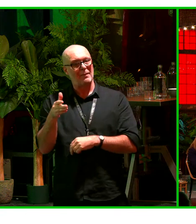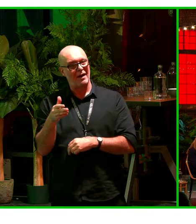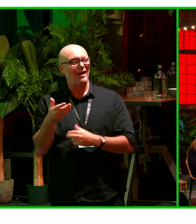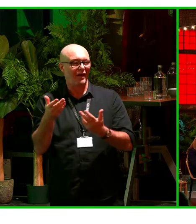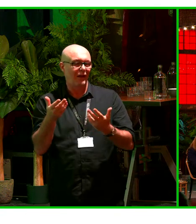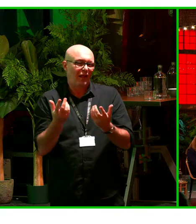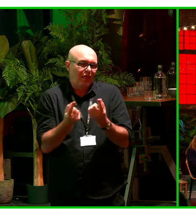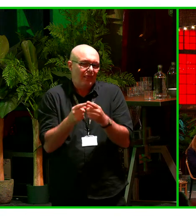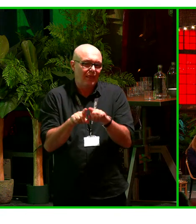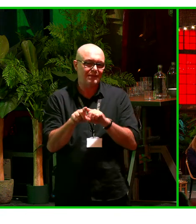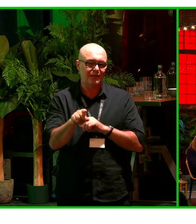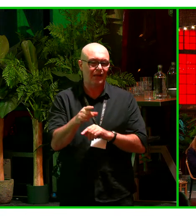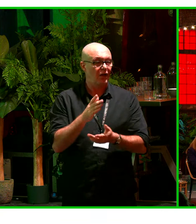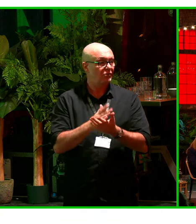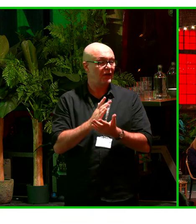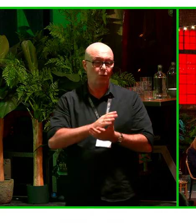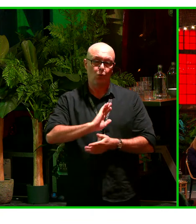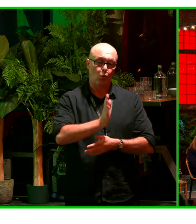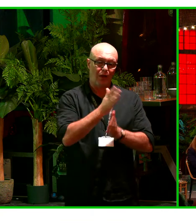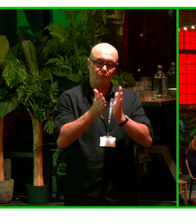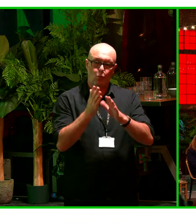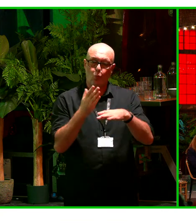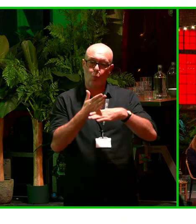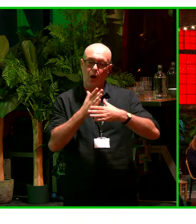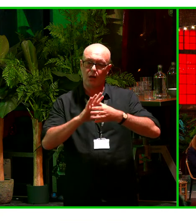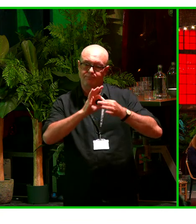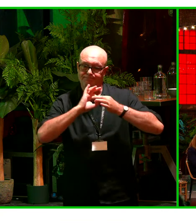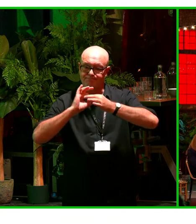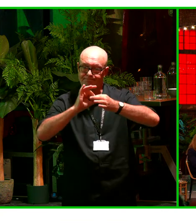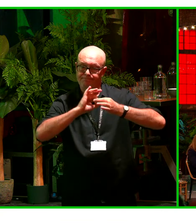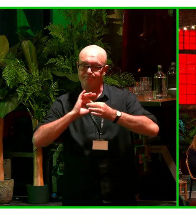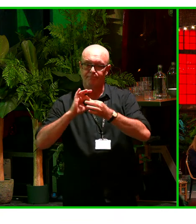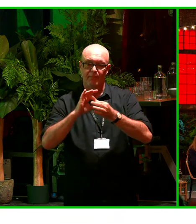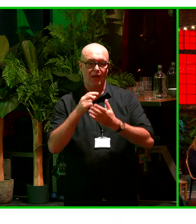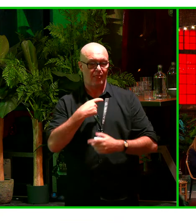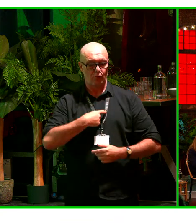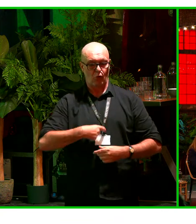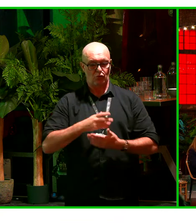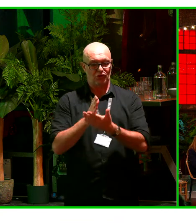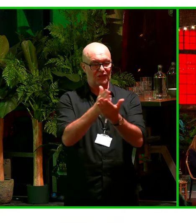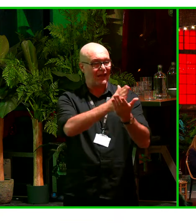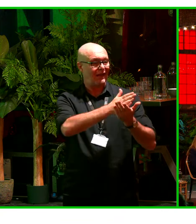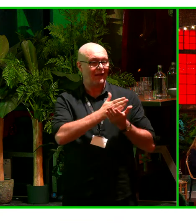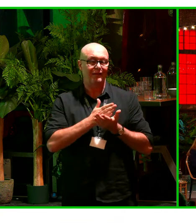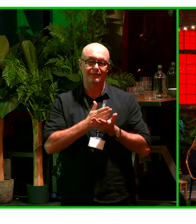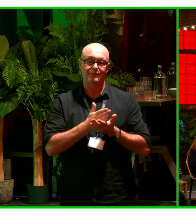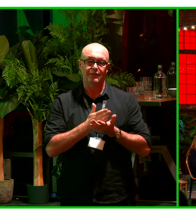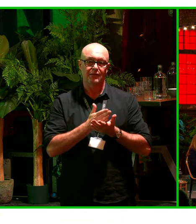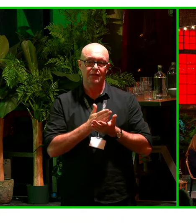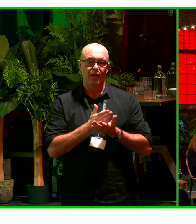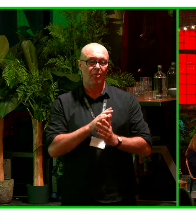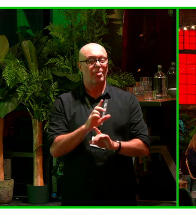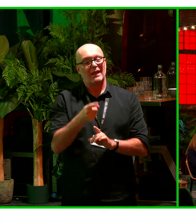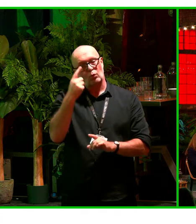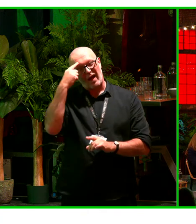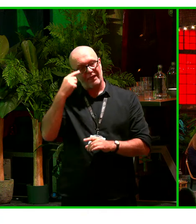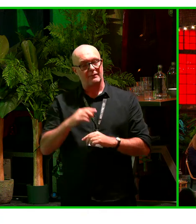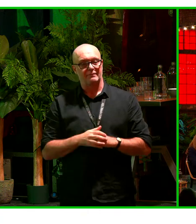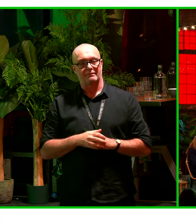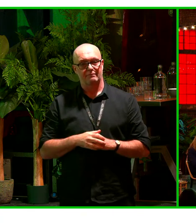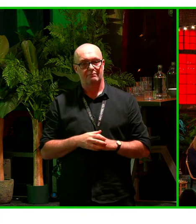honest, we all need to work together and everybody has a role, and that's where I think we're going to actually get something